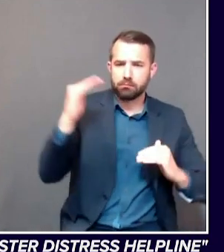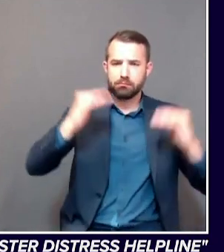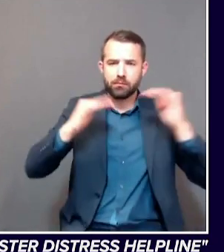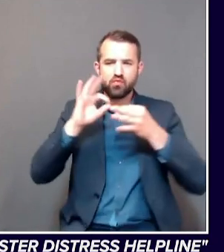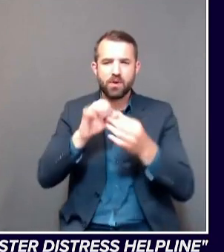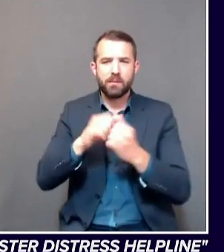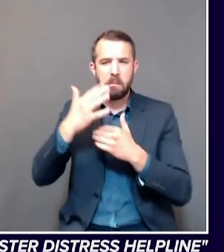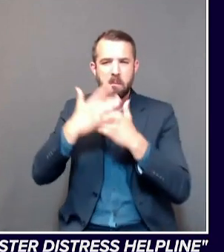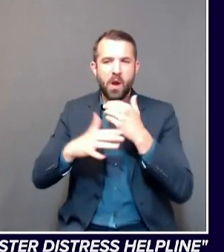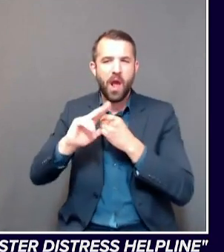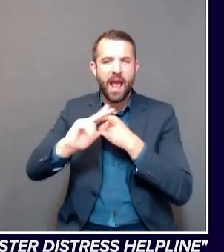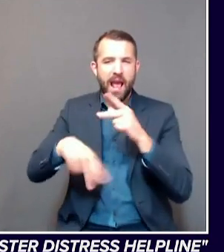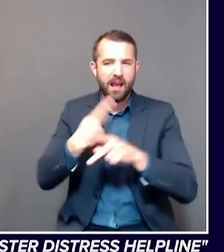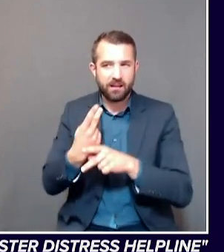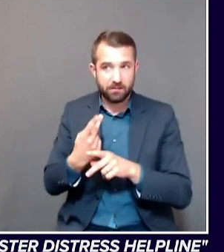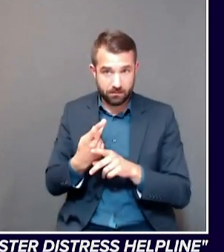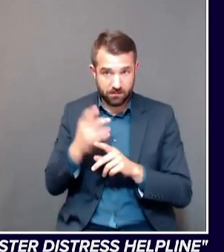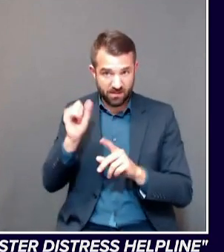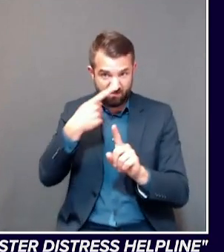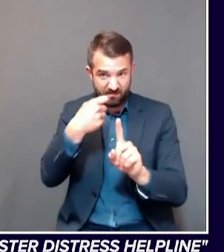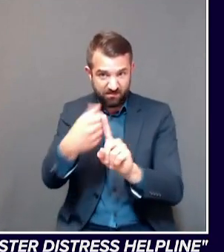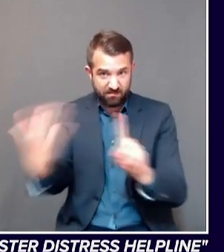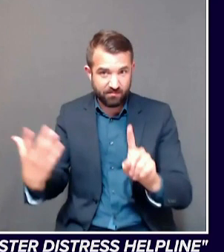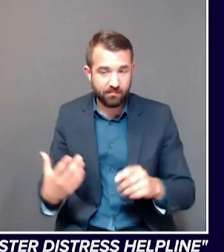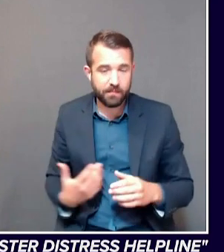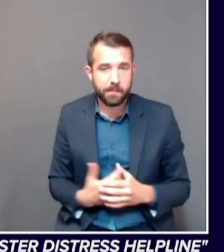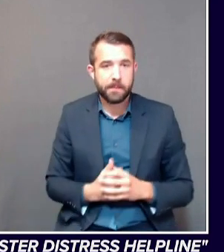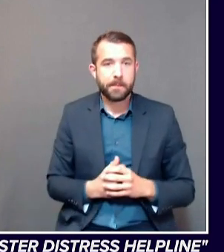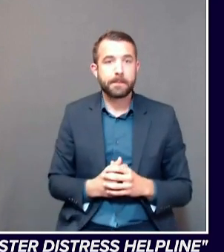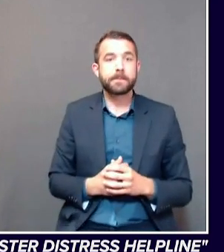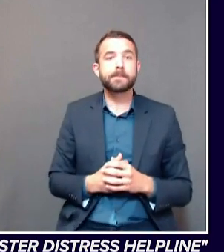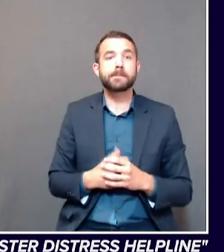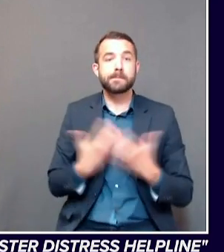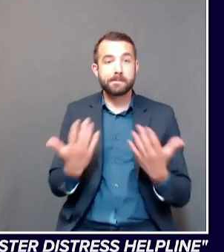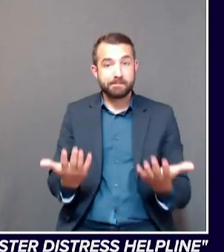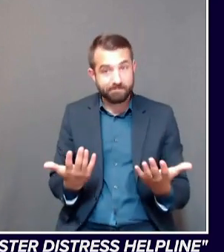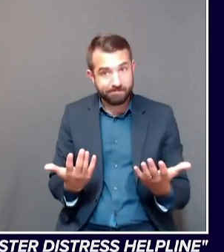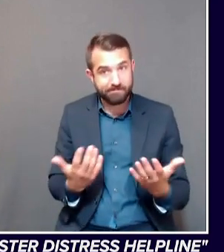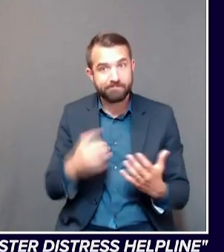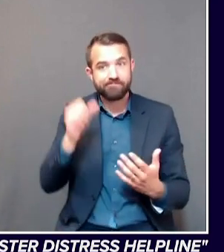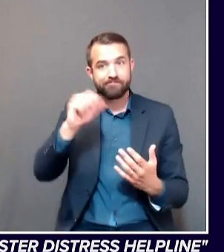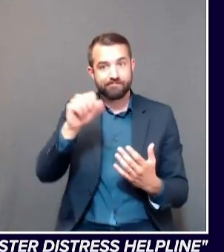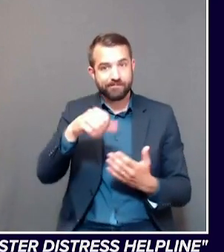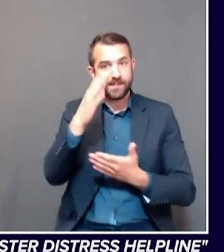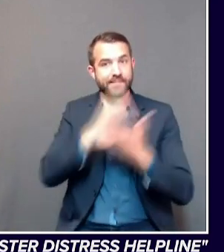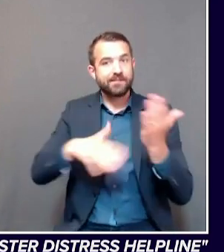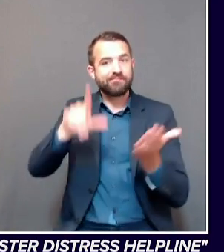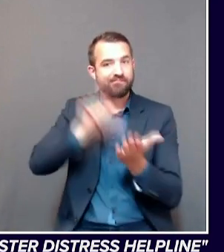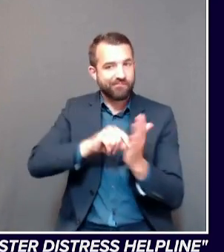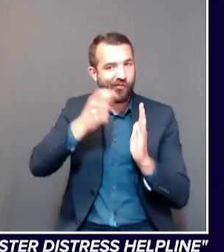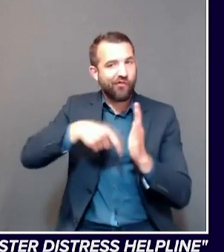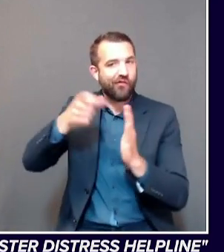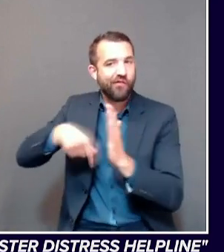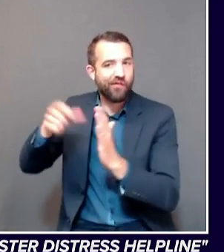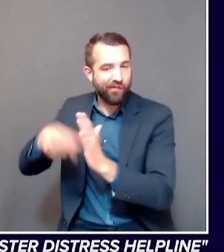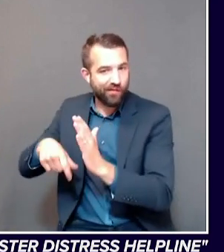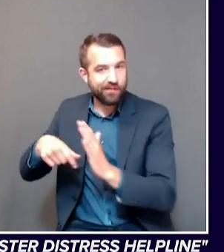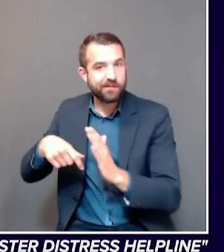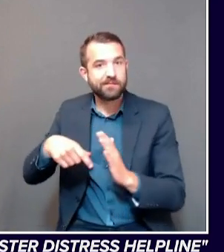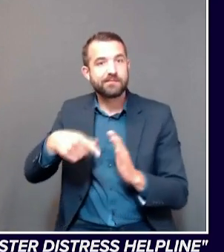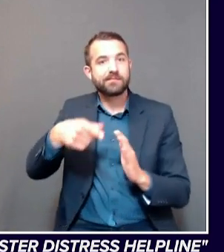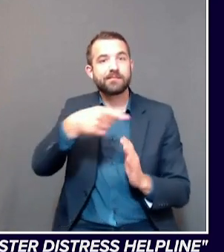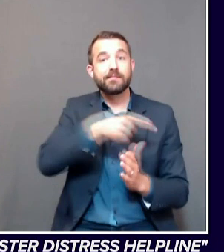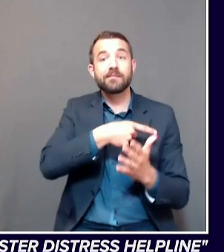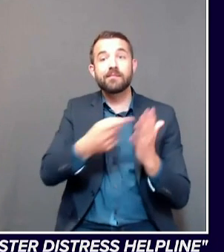this time has been endorsed by the US CDC. And so really it's one of those scientific questions that right